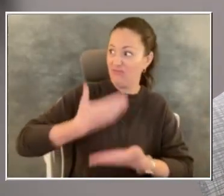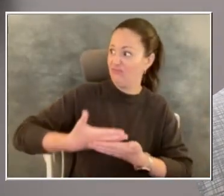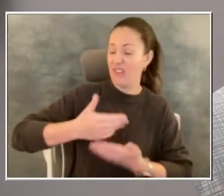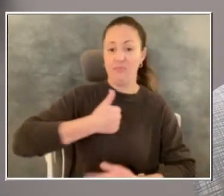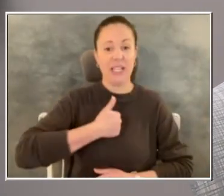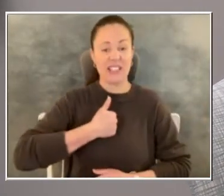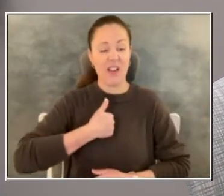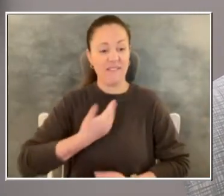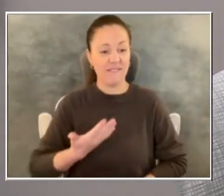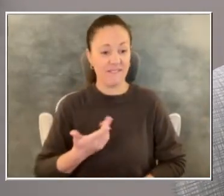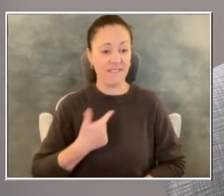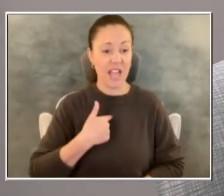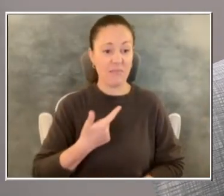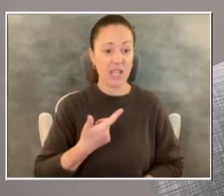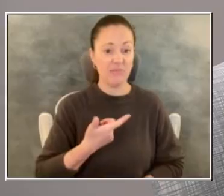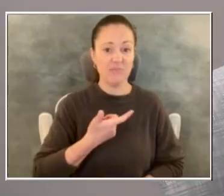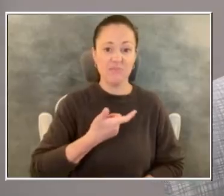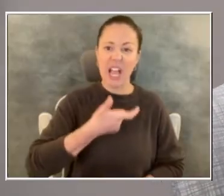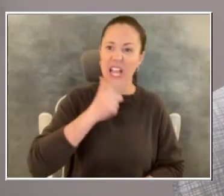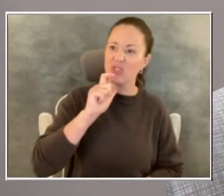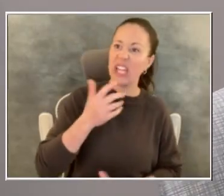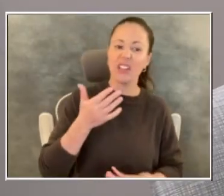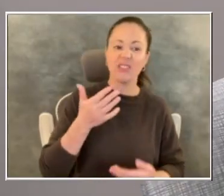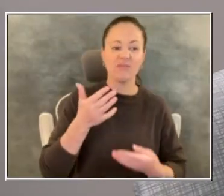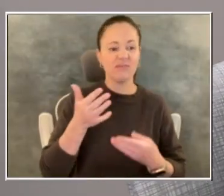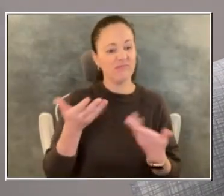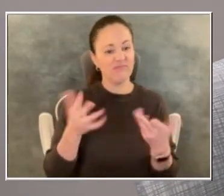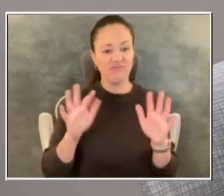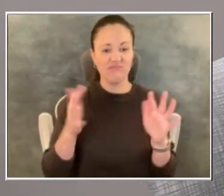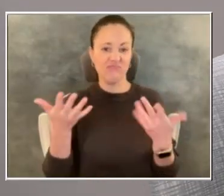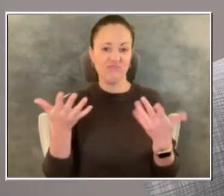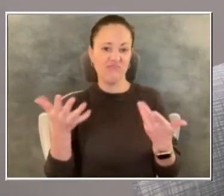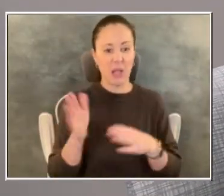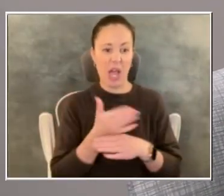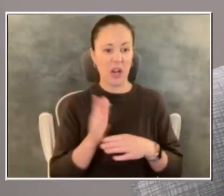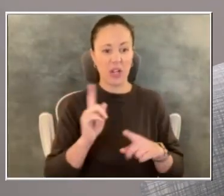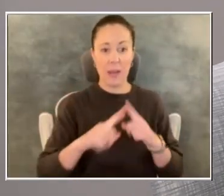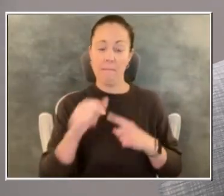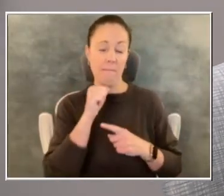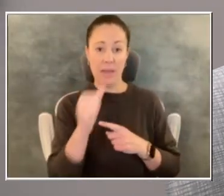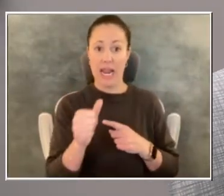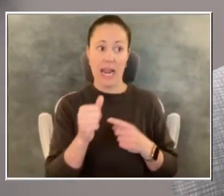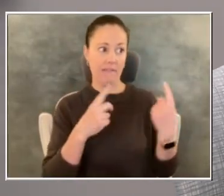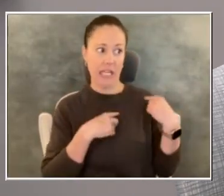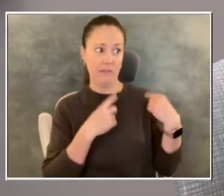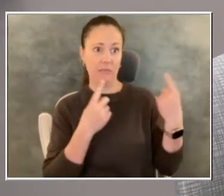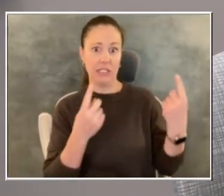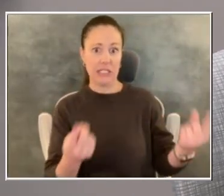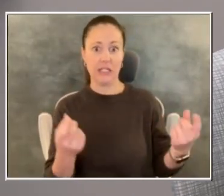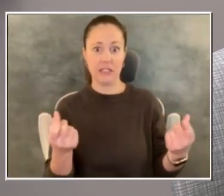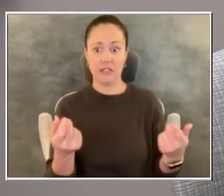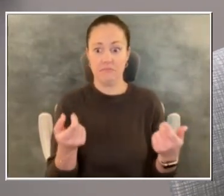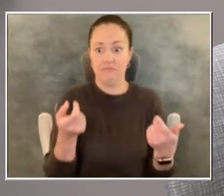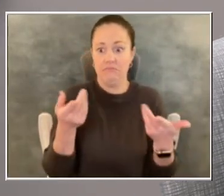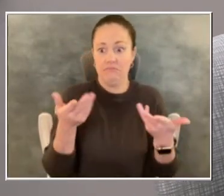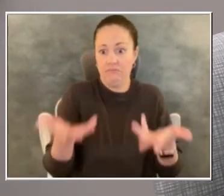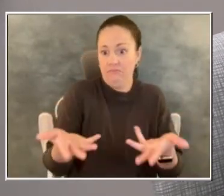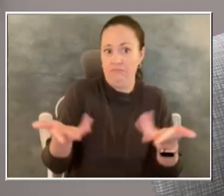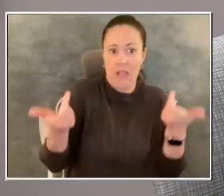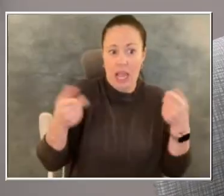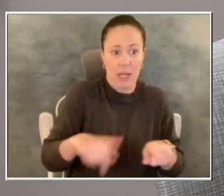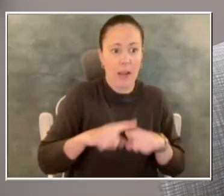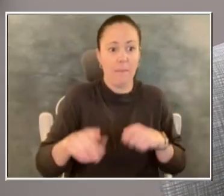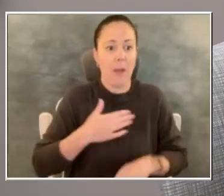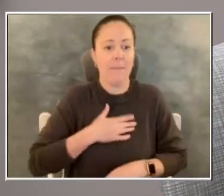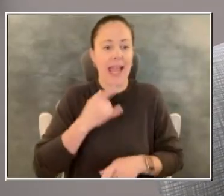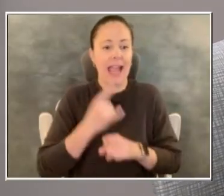do drink moderately, but I have not since this all has been happening. But my alcohol use has